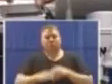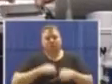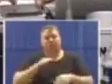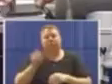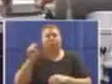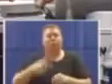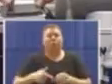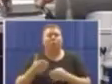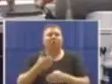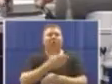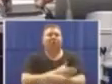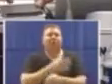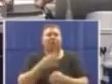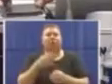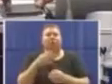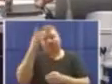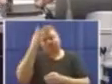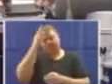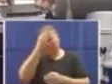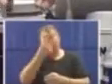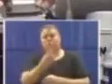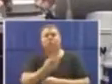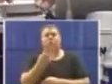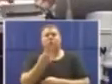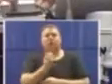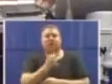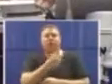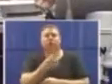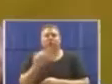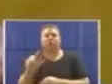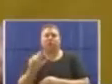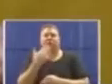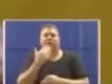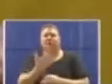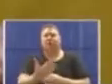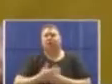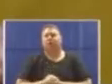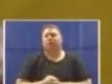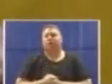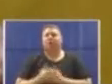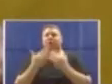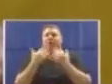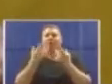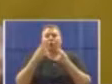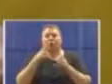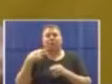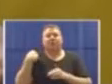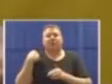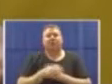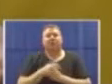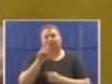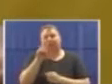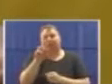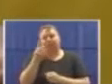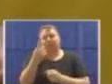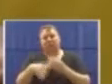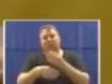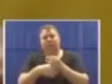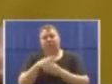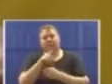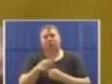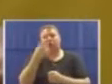any greylisting as soon as possible. Thank you. Thank you, Honourable Minister. The first supplementary question will be asked by the